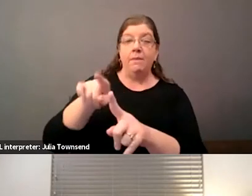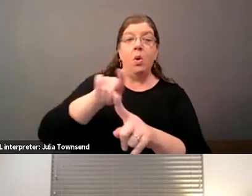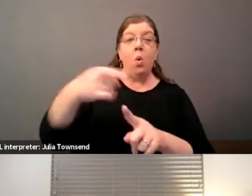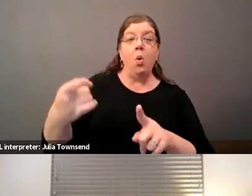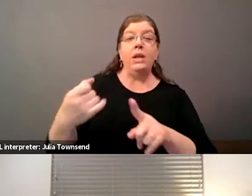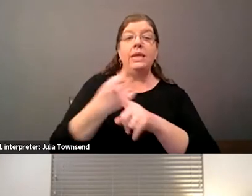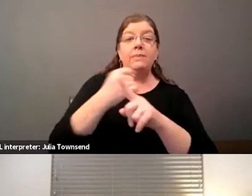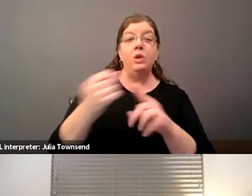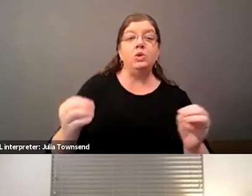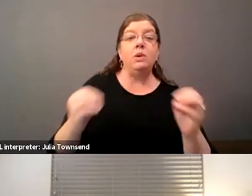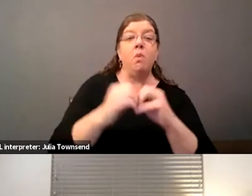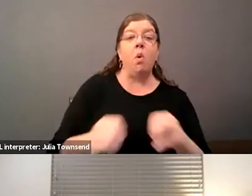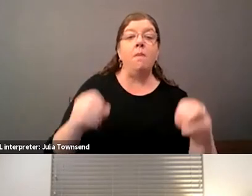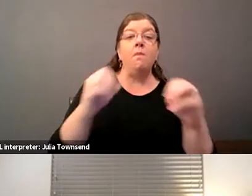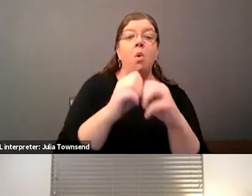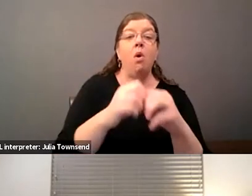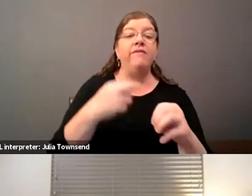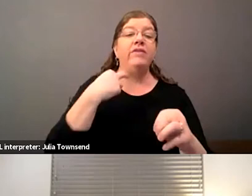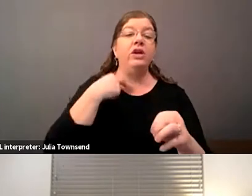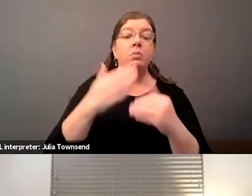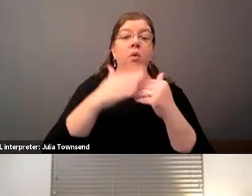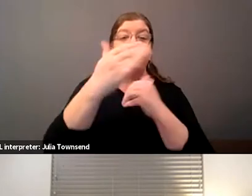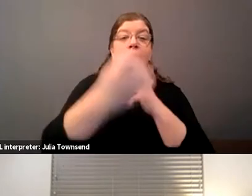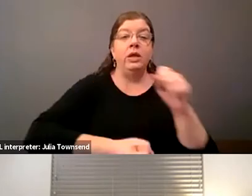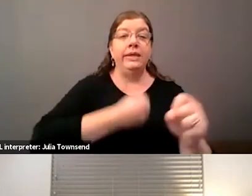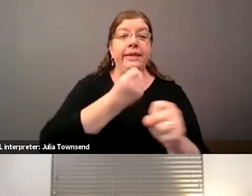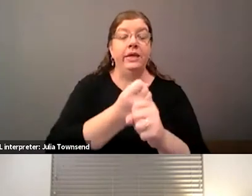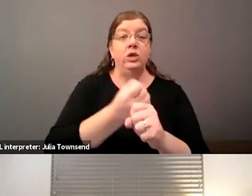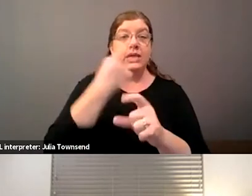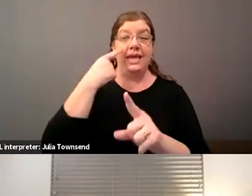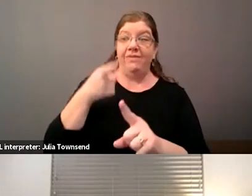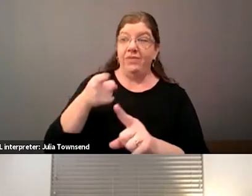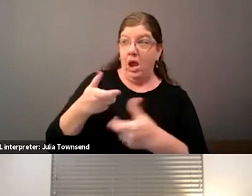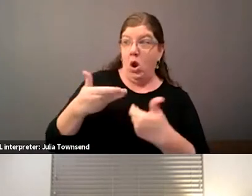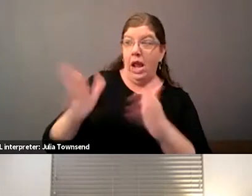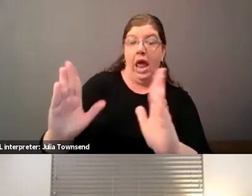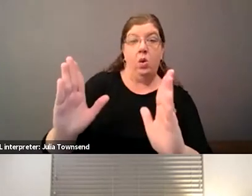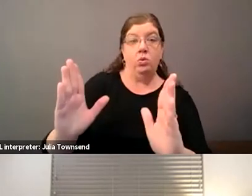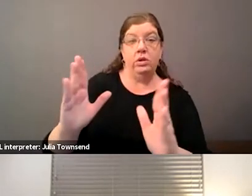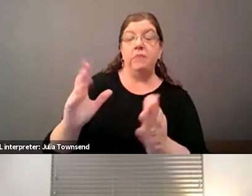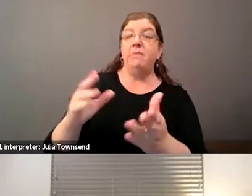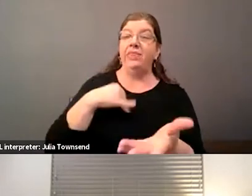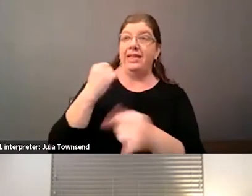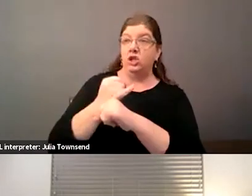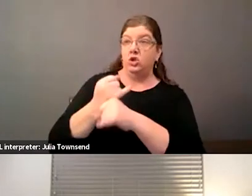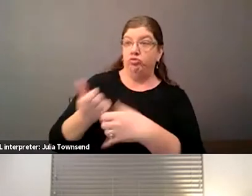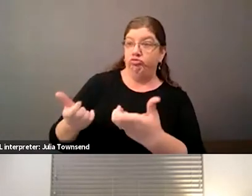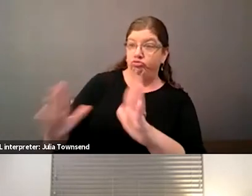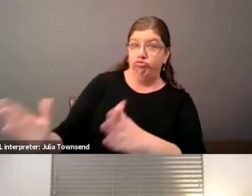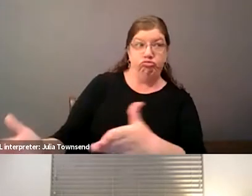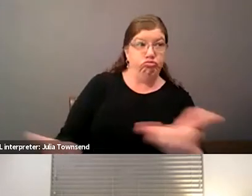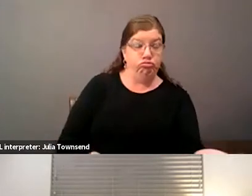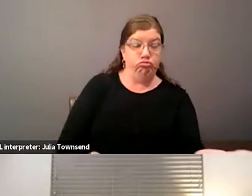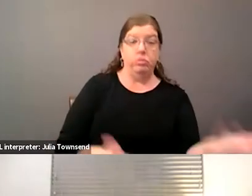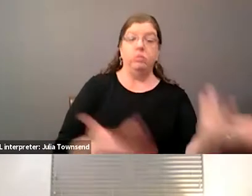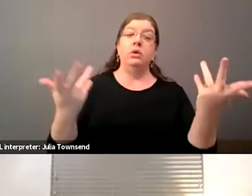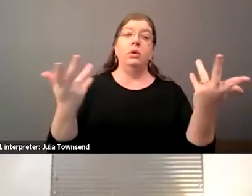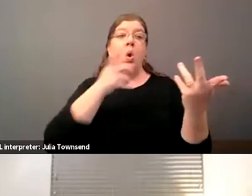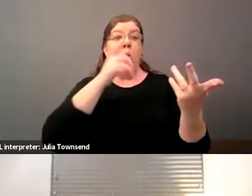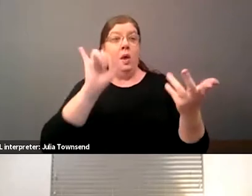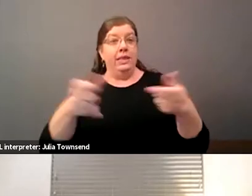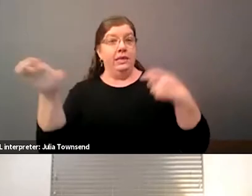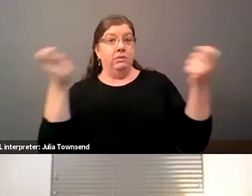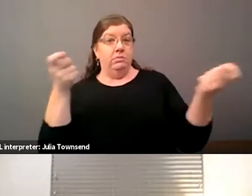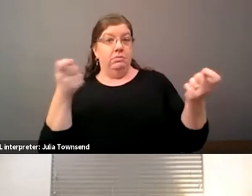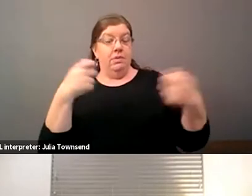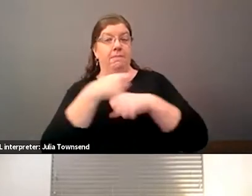multiple victims over a period of years when they are enabled by the institution who in this administration